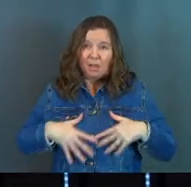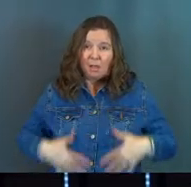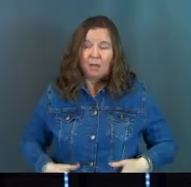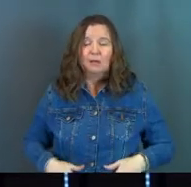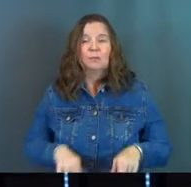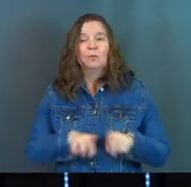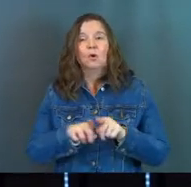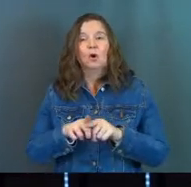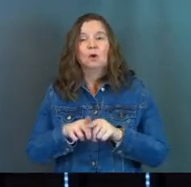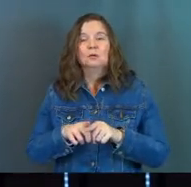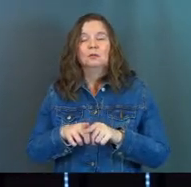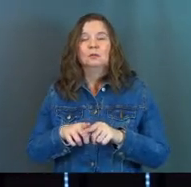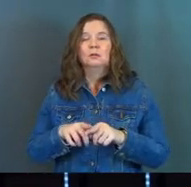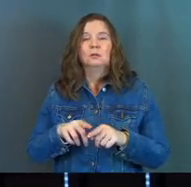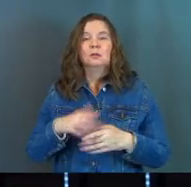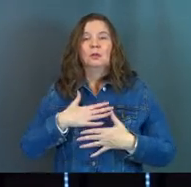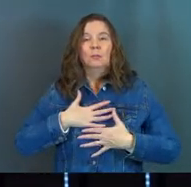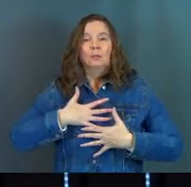there's